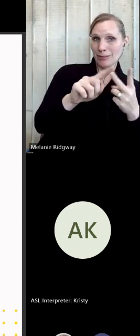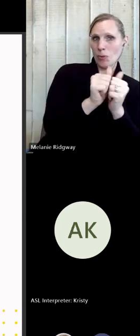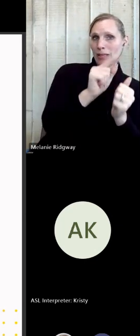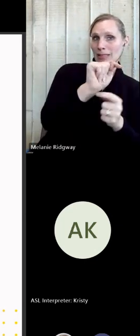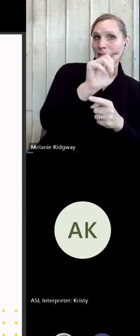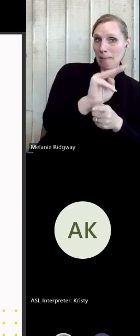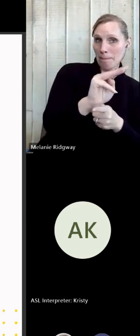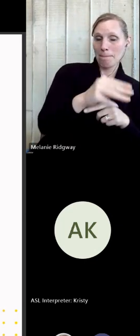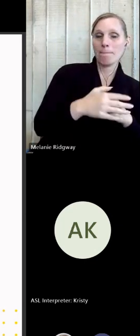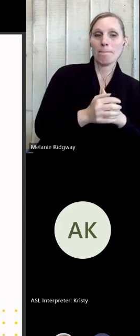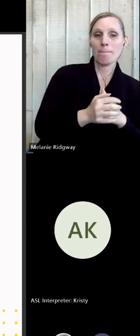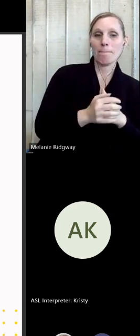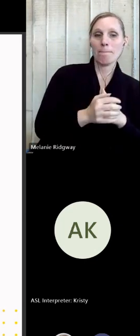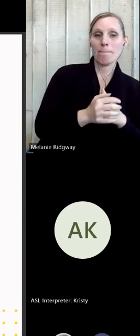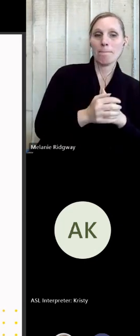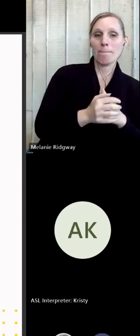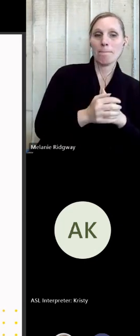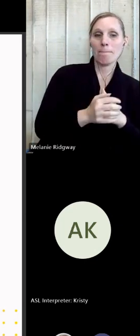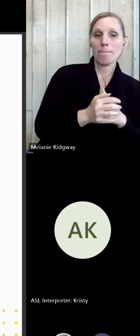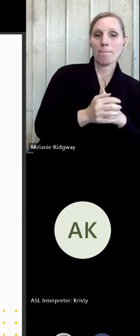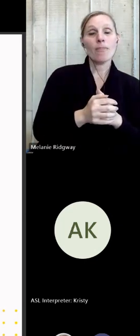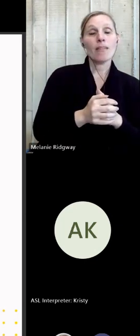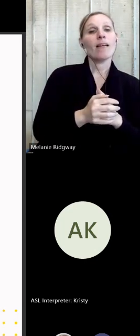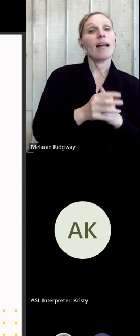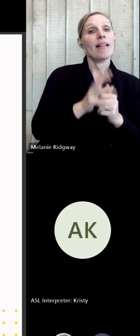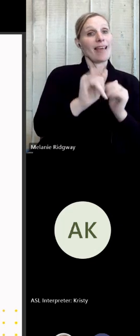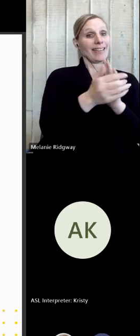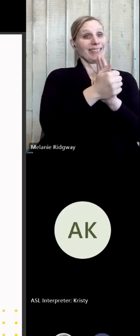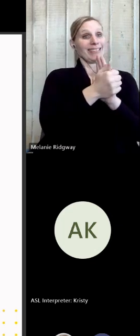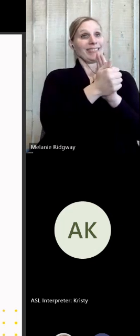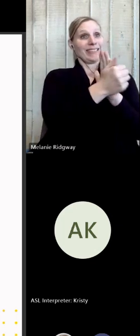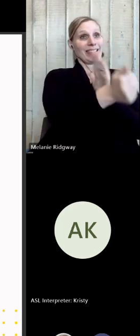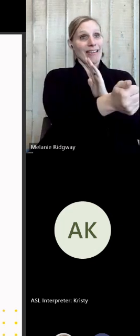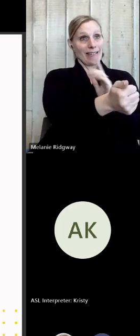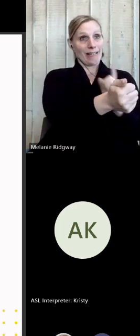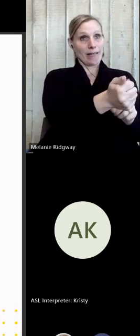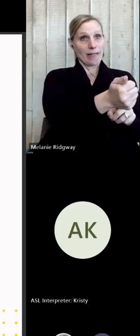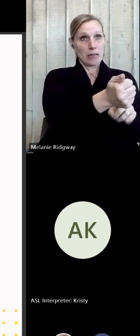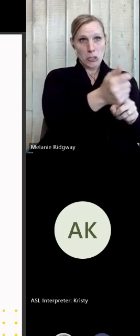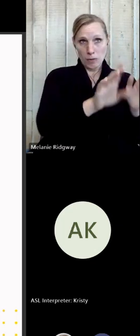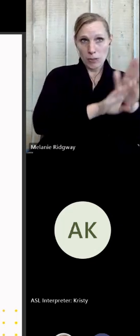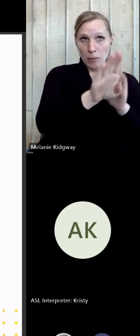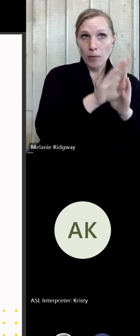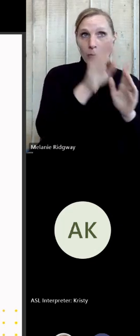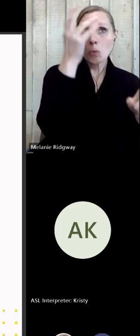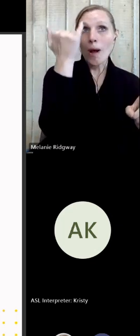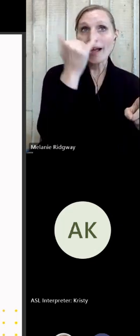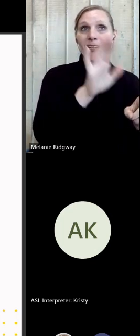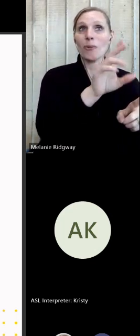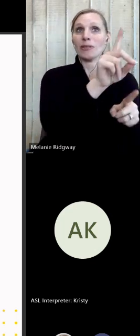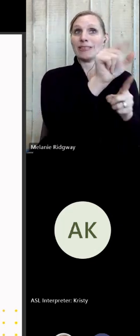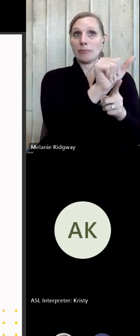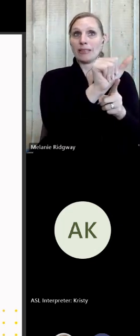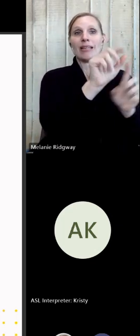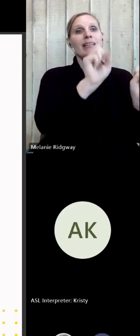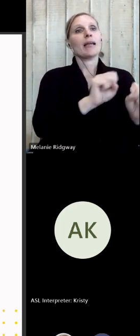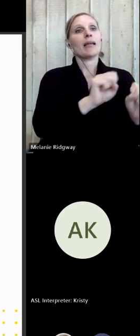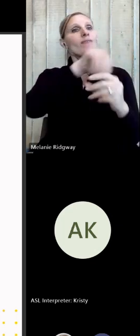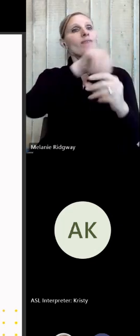disability-related skill can be incorporated into your business intro. Next